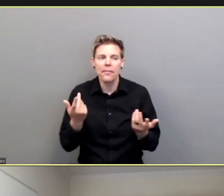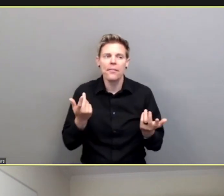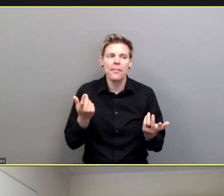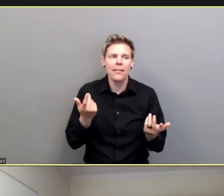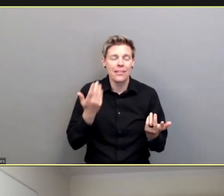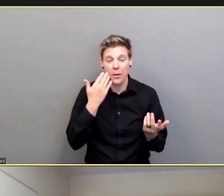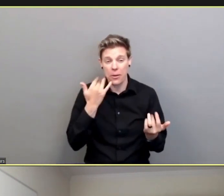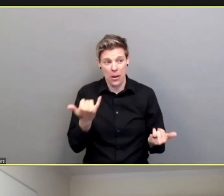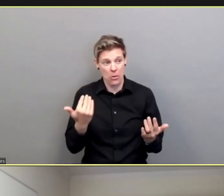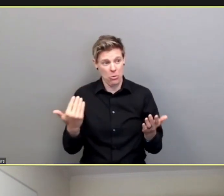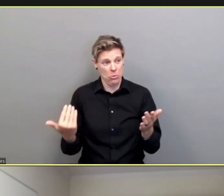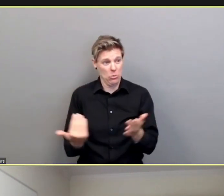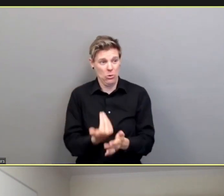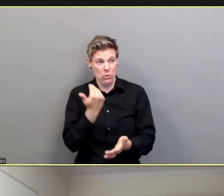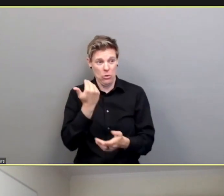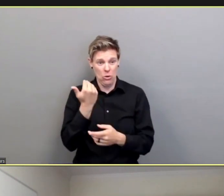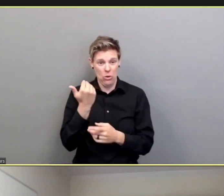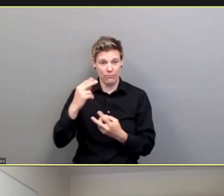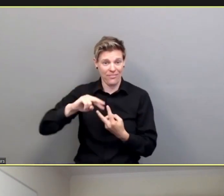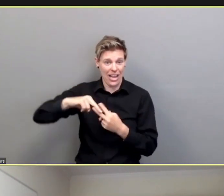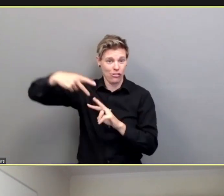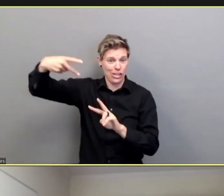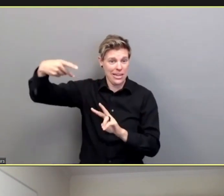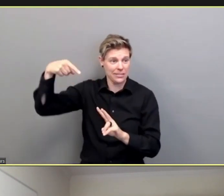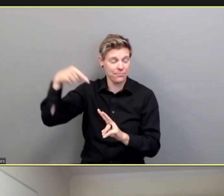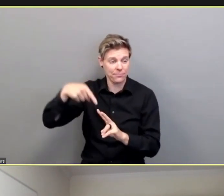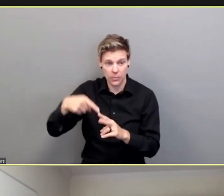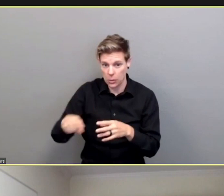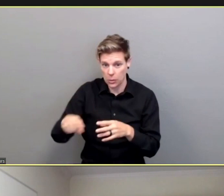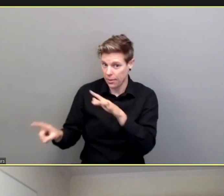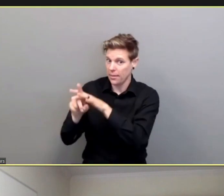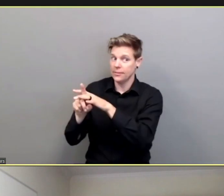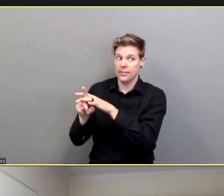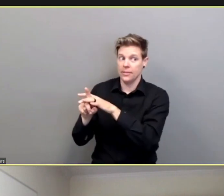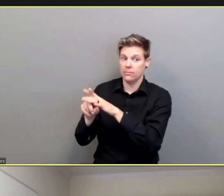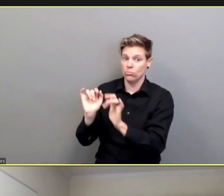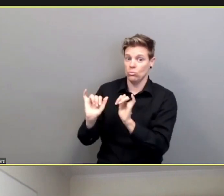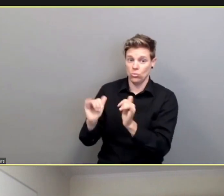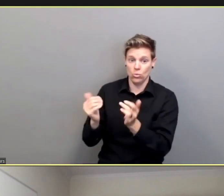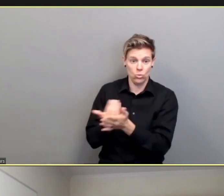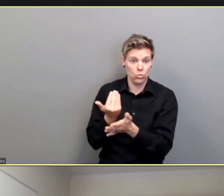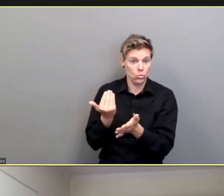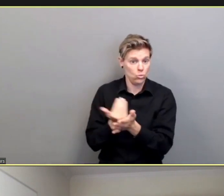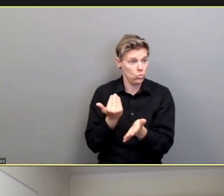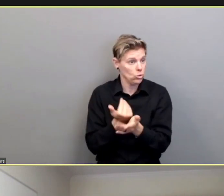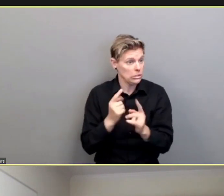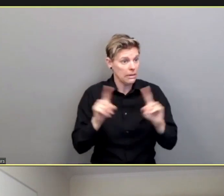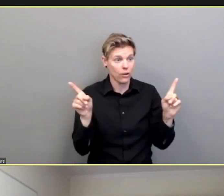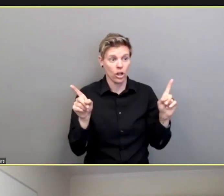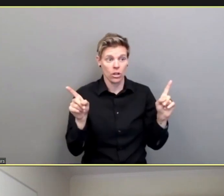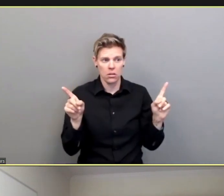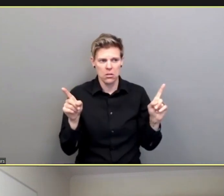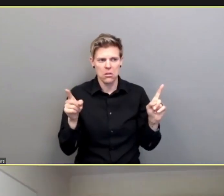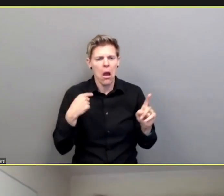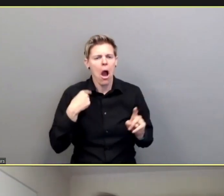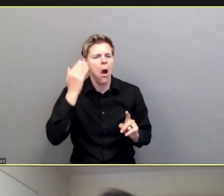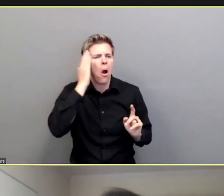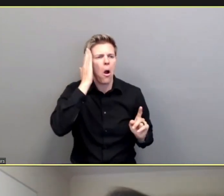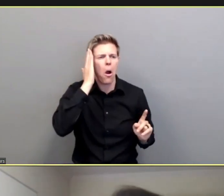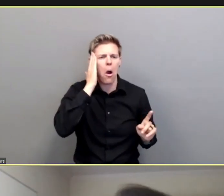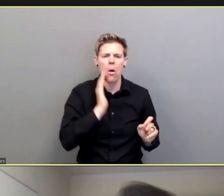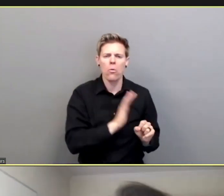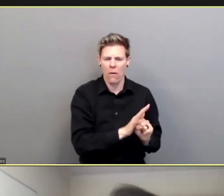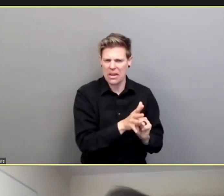major variants that don't seem to be obeying any rules according to the season of the year, or